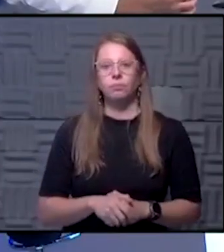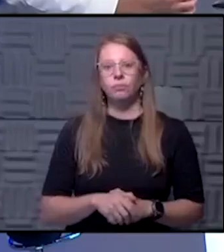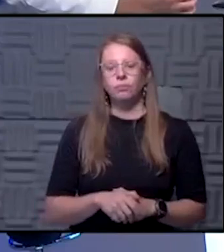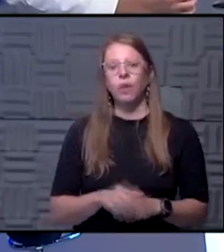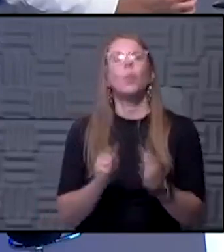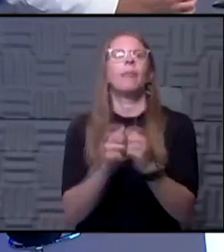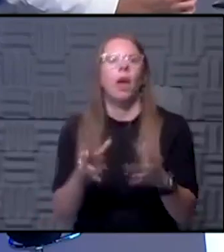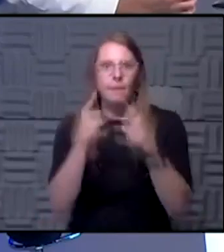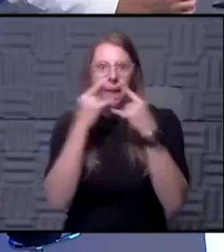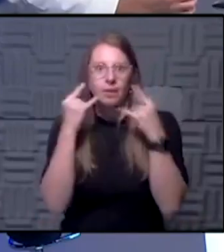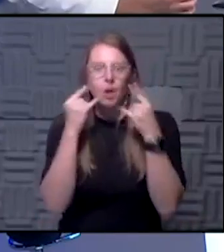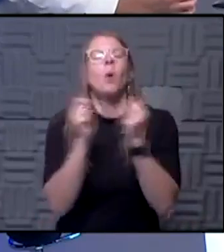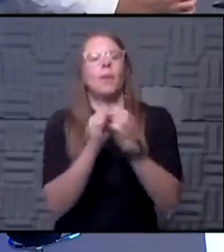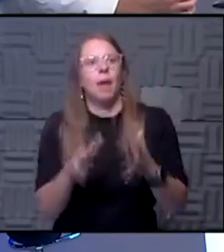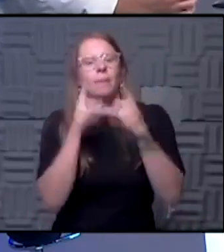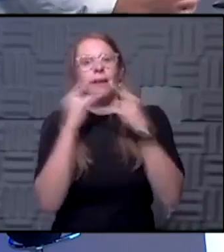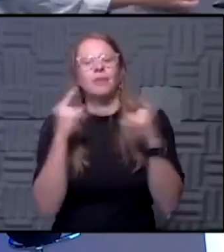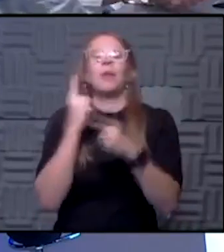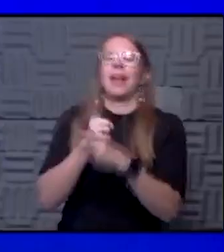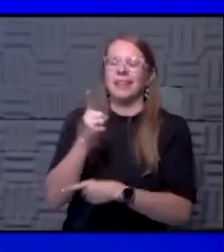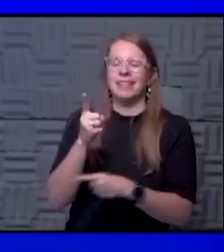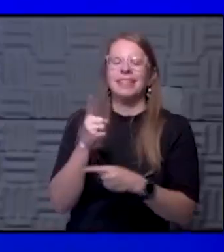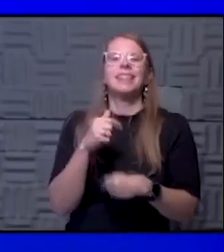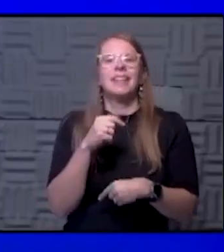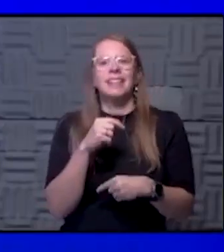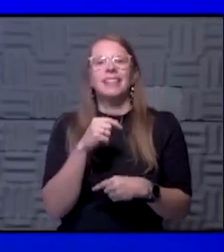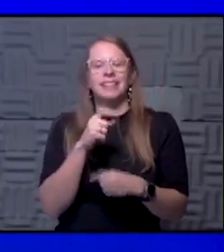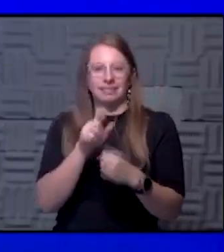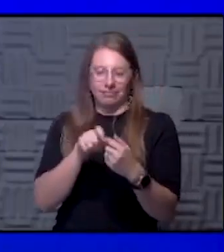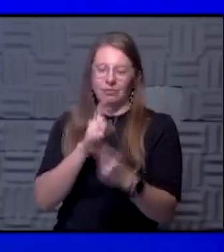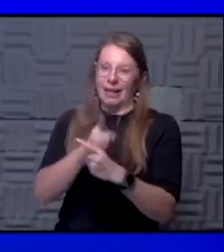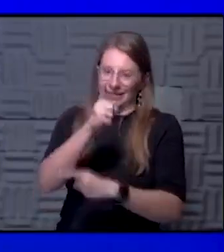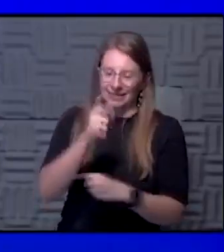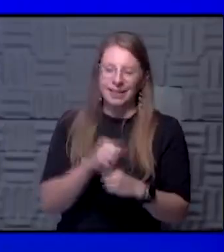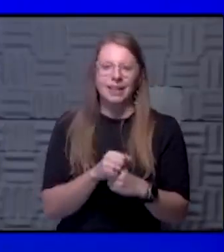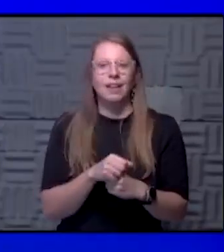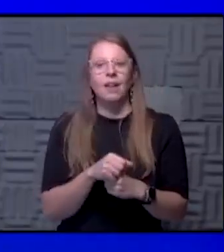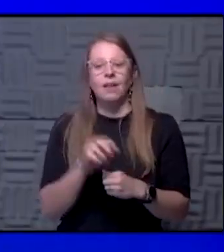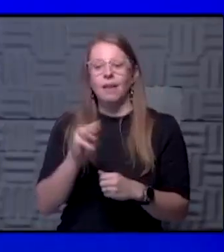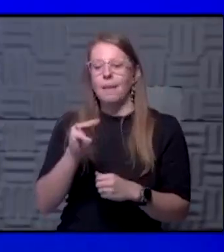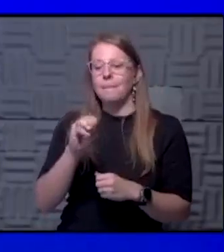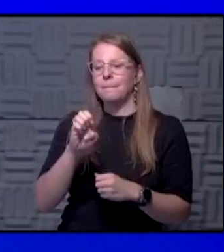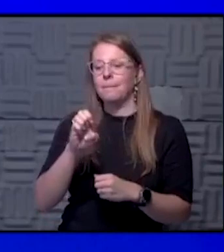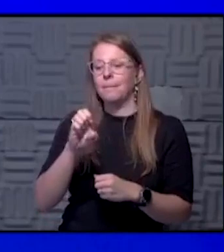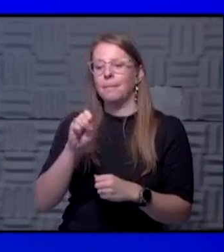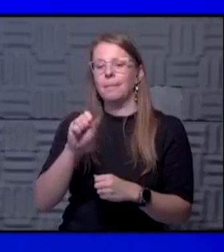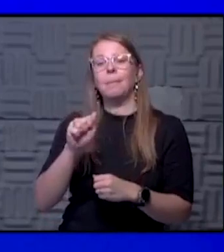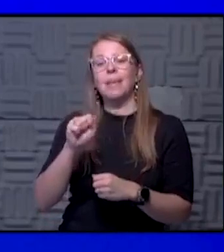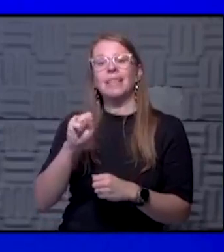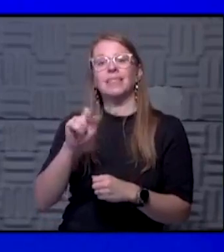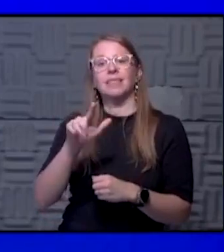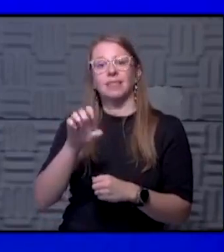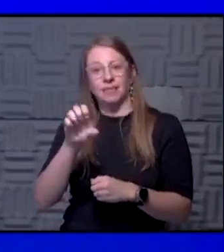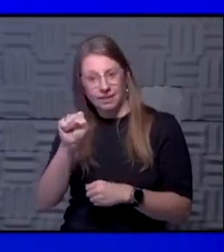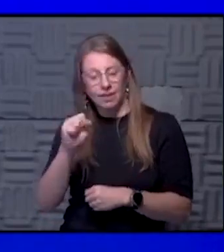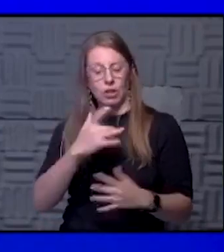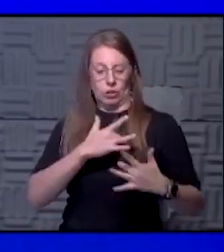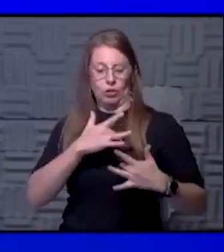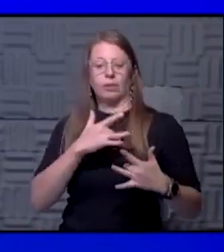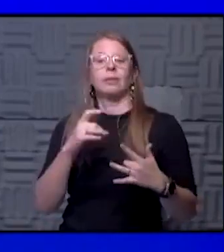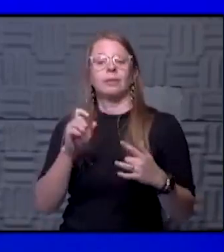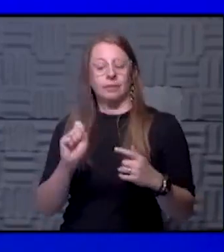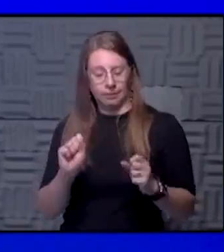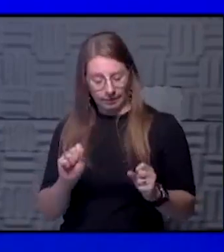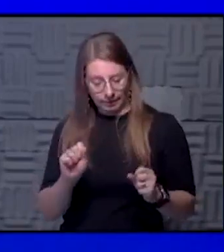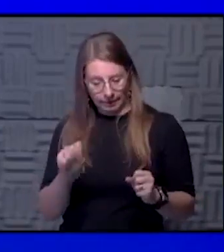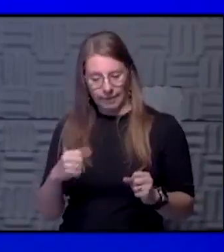Without a mask. What's that? Without a mask. Right, without a mask, certainly. For measles, we have concerns. We've had people,